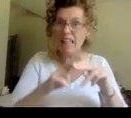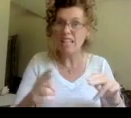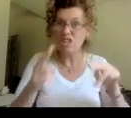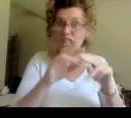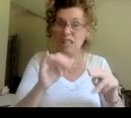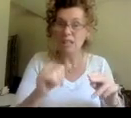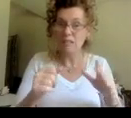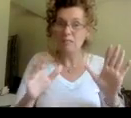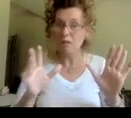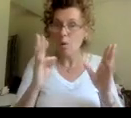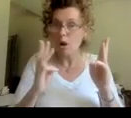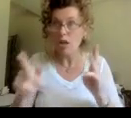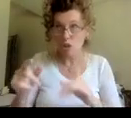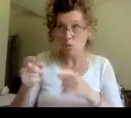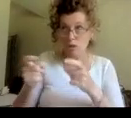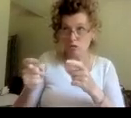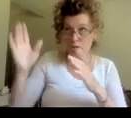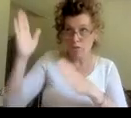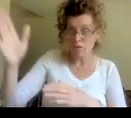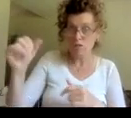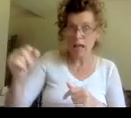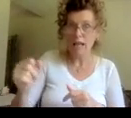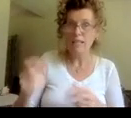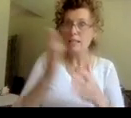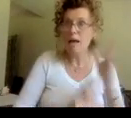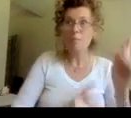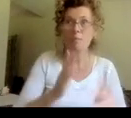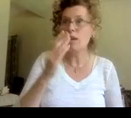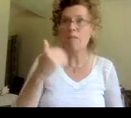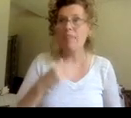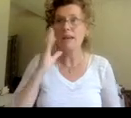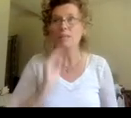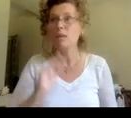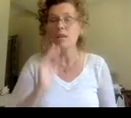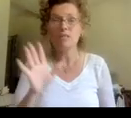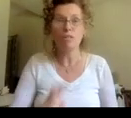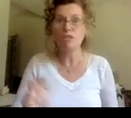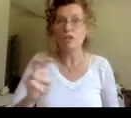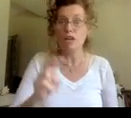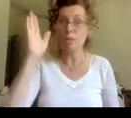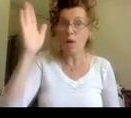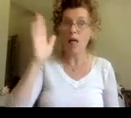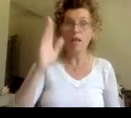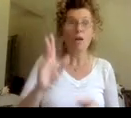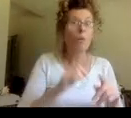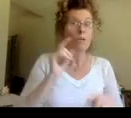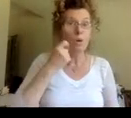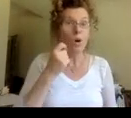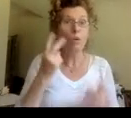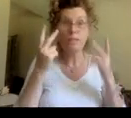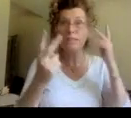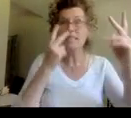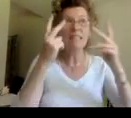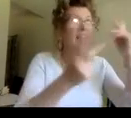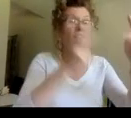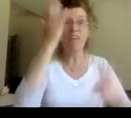you are in control of your future. I would just, there's some people who have never had that experience yet. They're on their journey. They're going to be. You know what's cool is we get to look at some faces. You know,